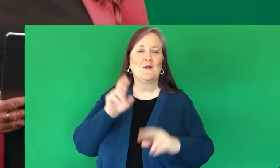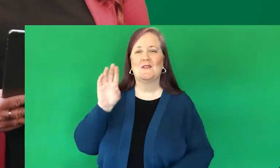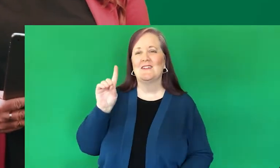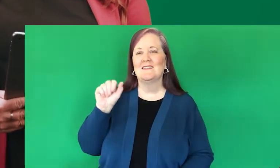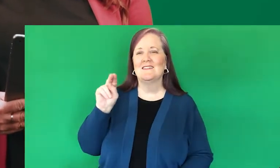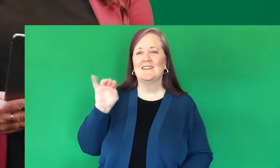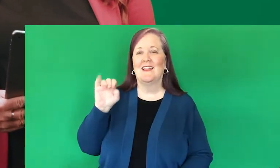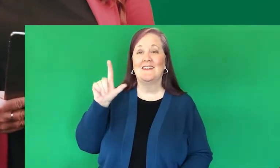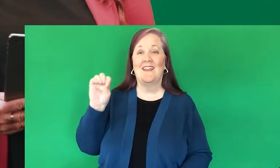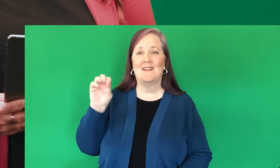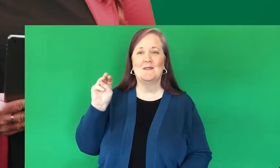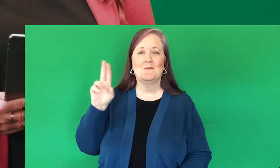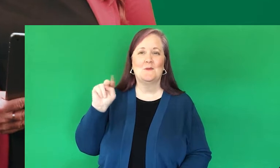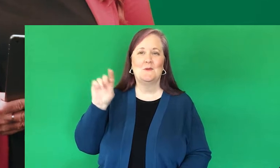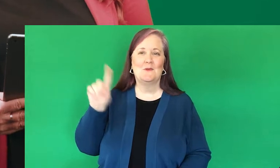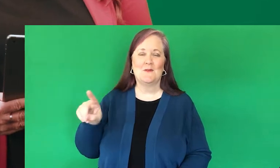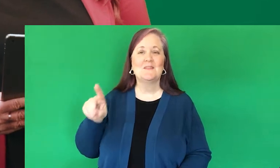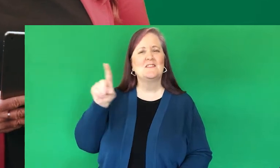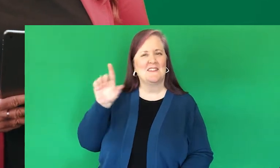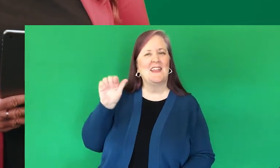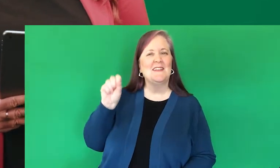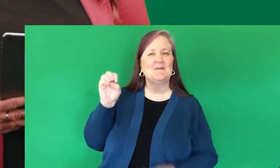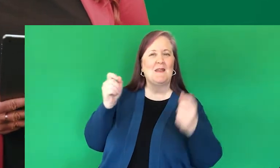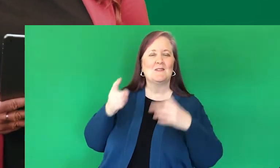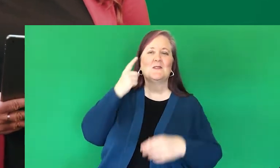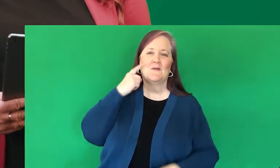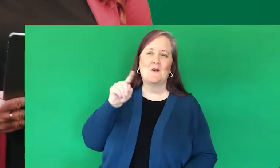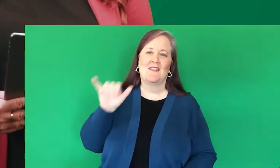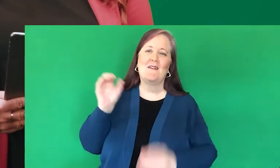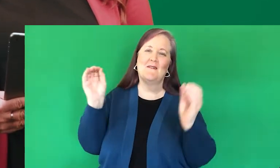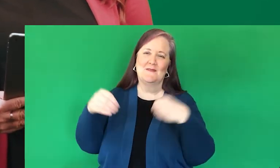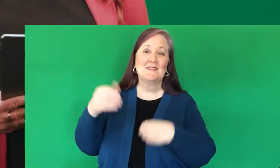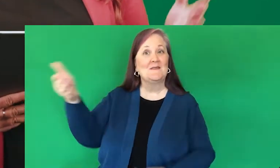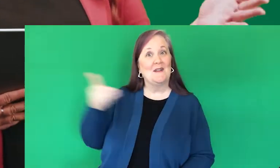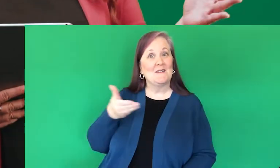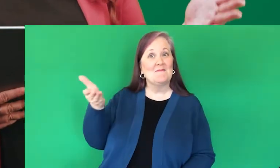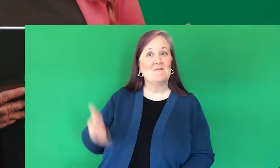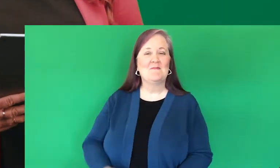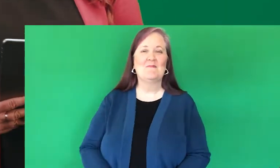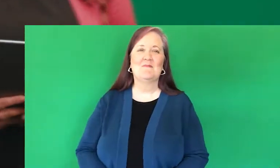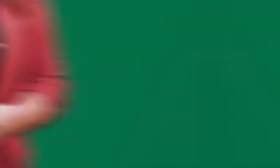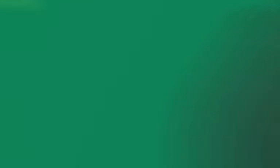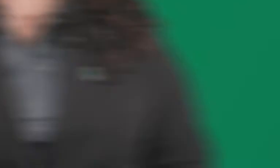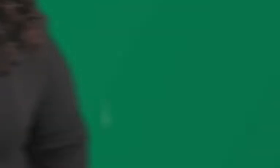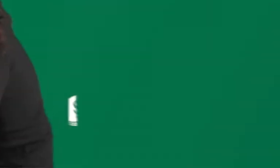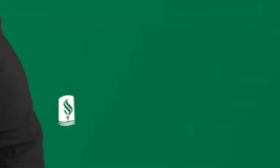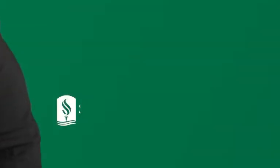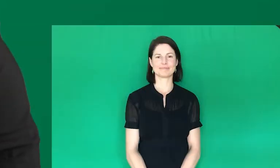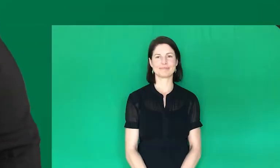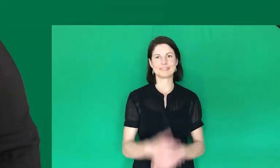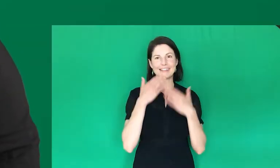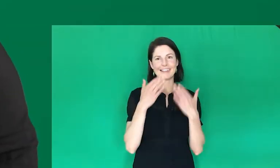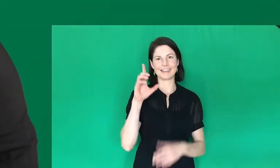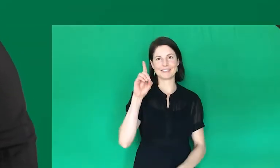reporter Danielle Munoz, who is the case manager of the CARES office. Welcome, Danielle.